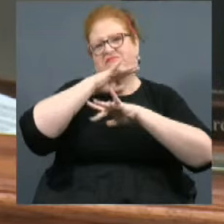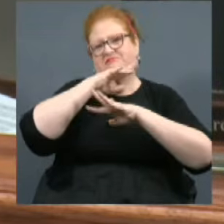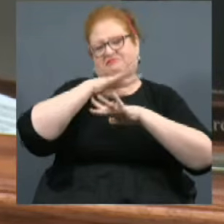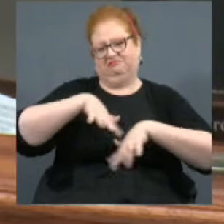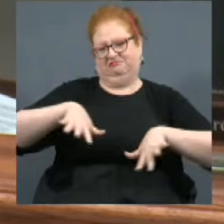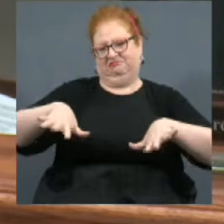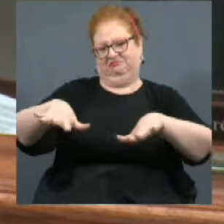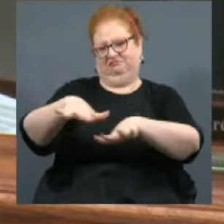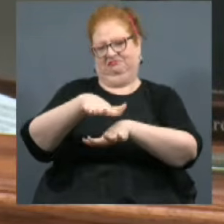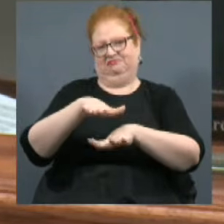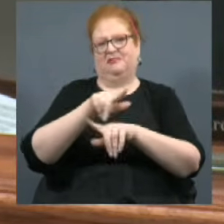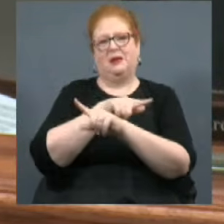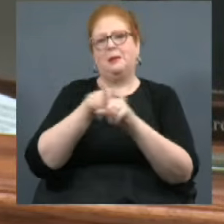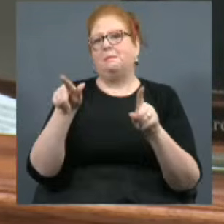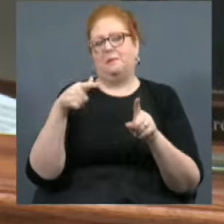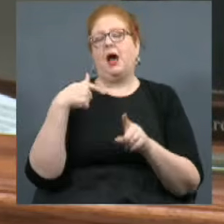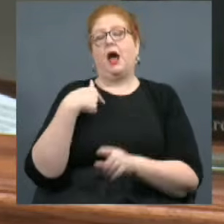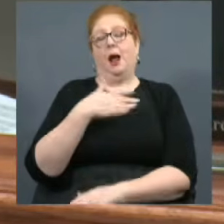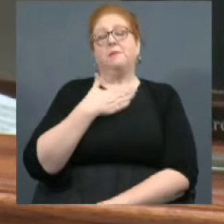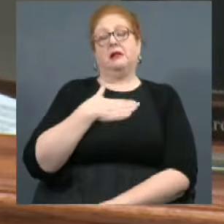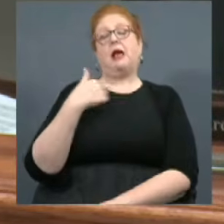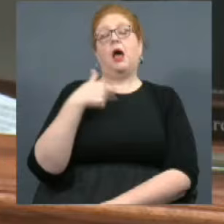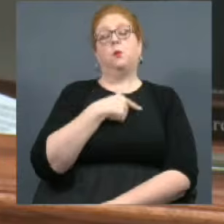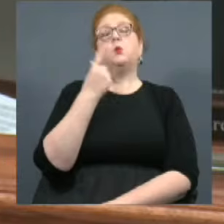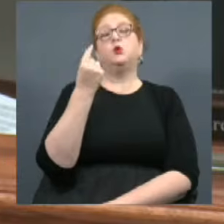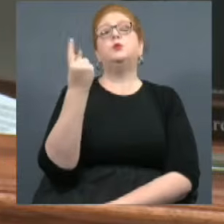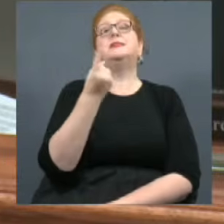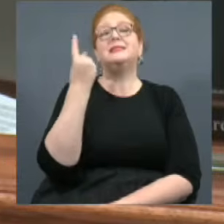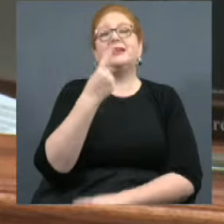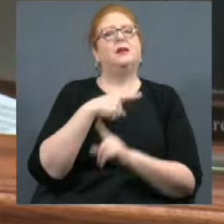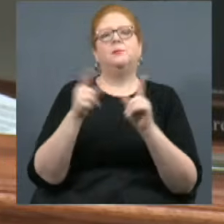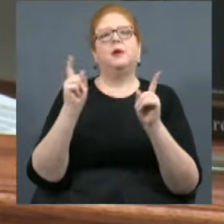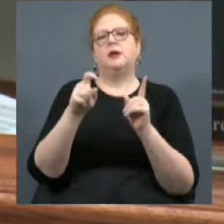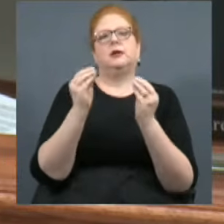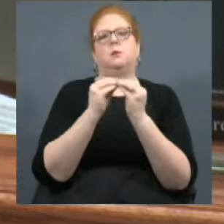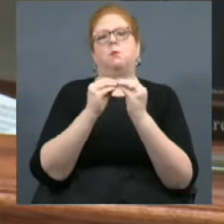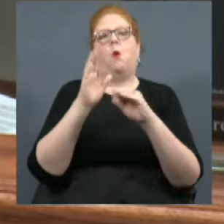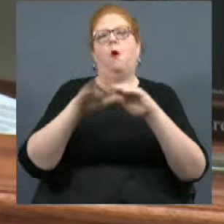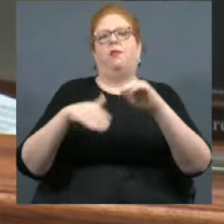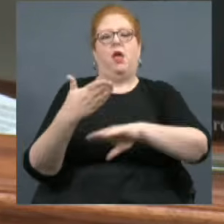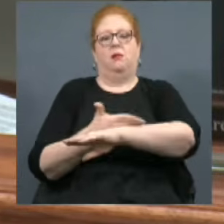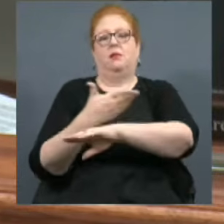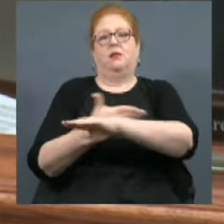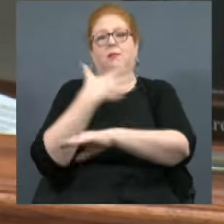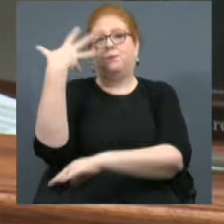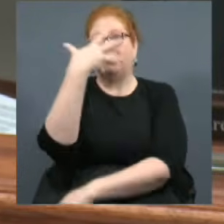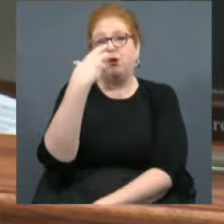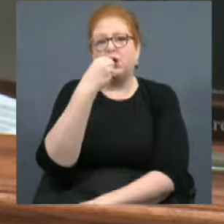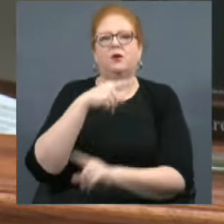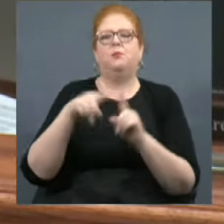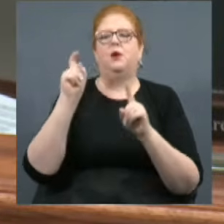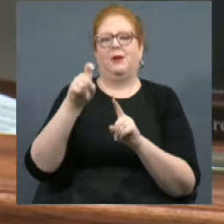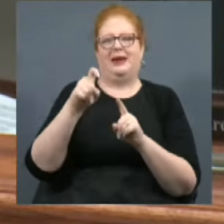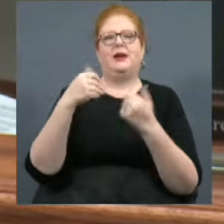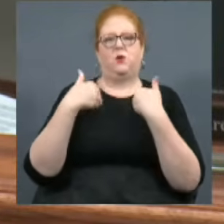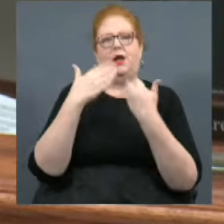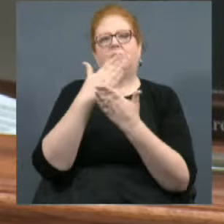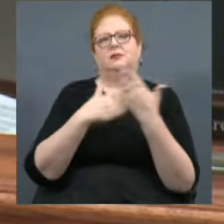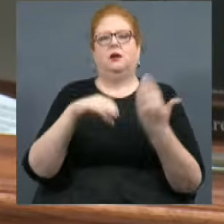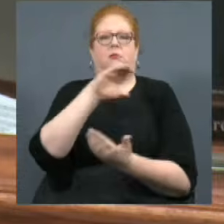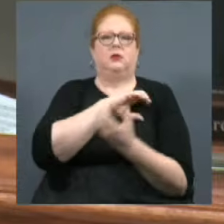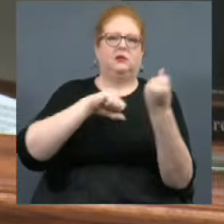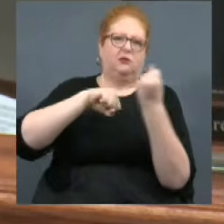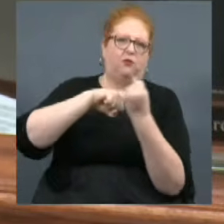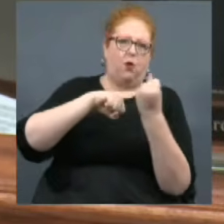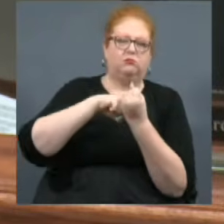we need more than cosmetics. We need some enforcement. We need to design something where we do not have all these